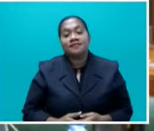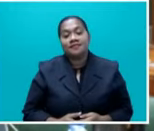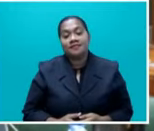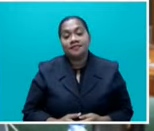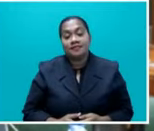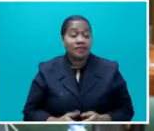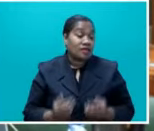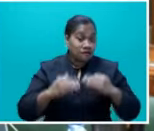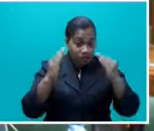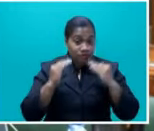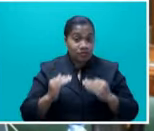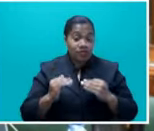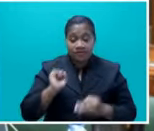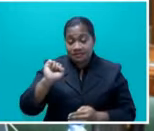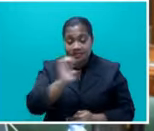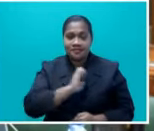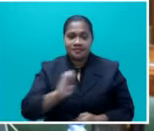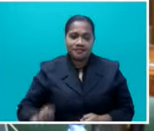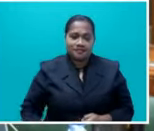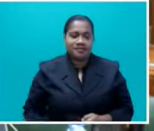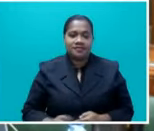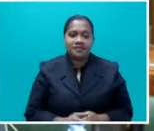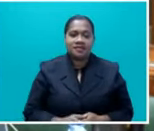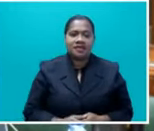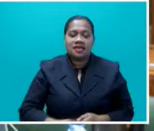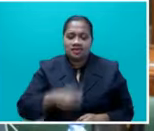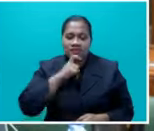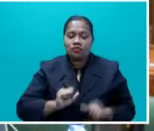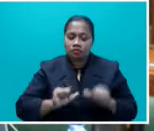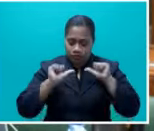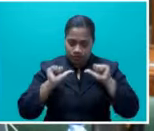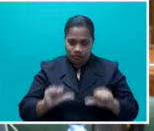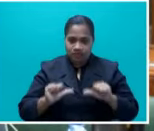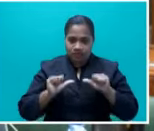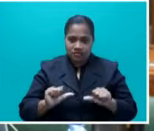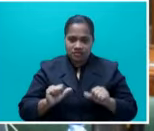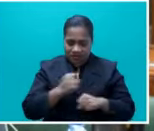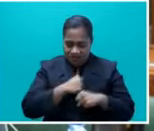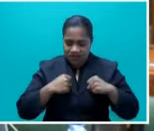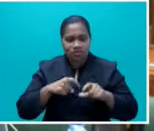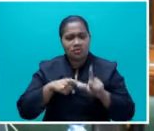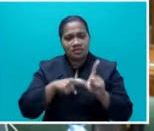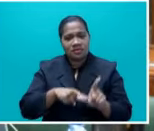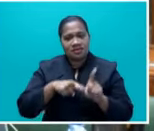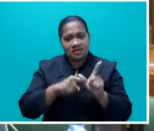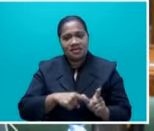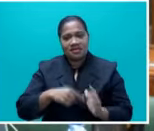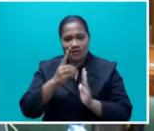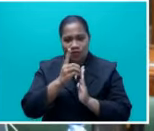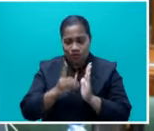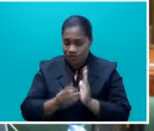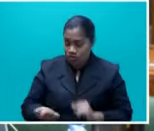Madam Speaker, His Excellency has vowed to protect the flame of our young democracy from any and all